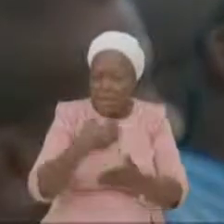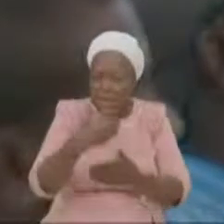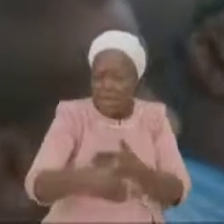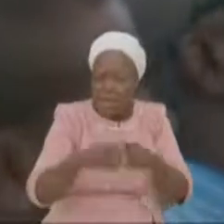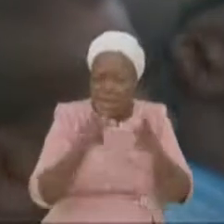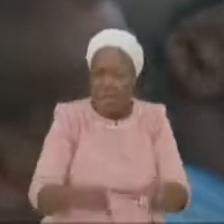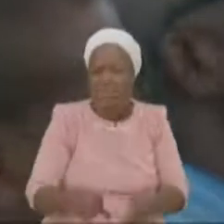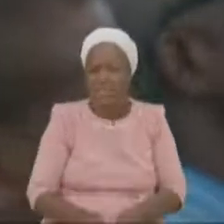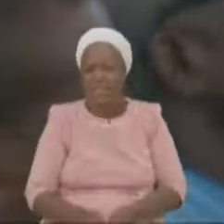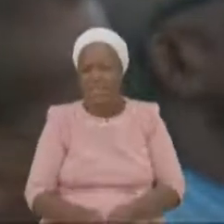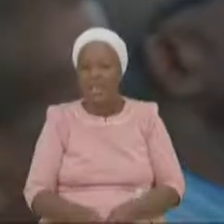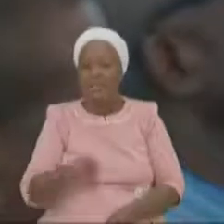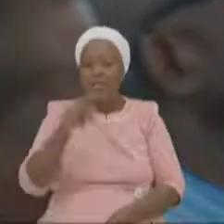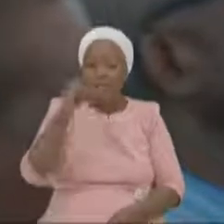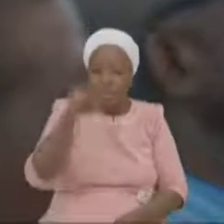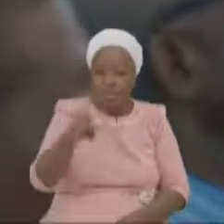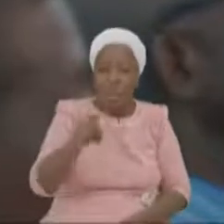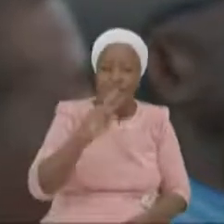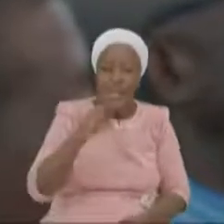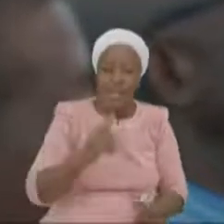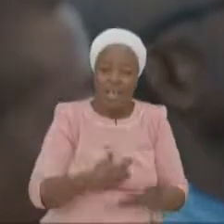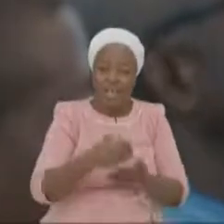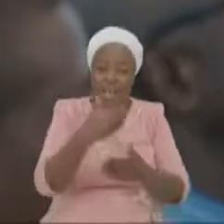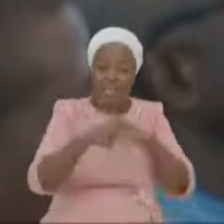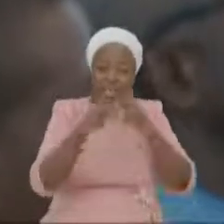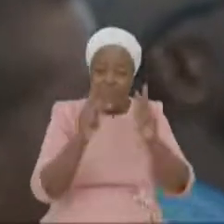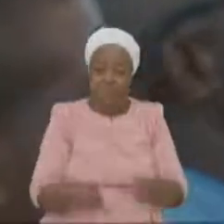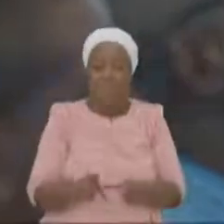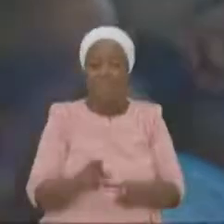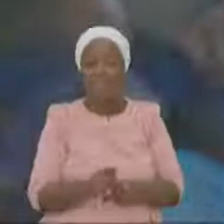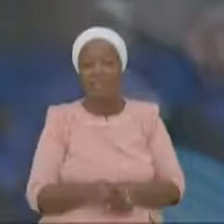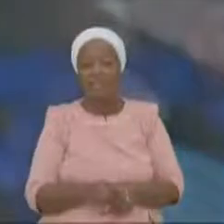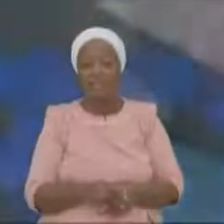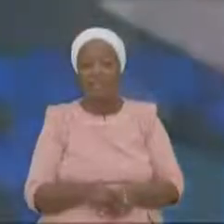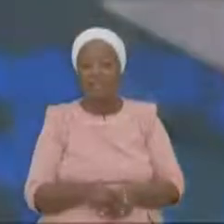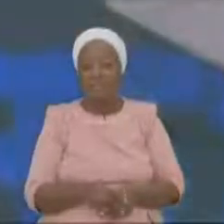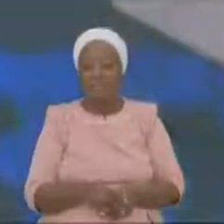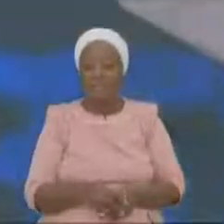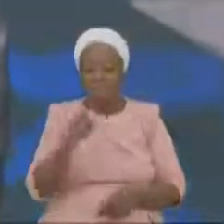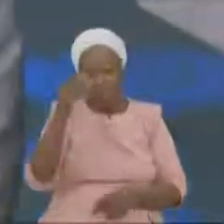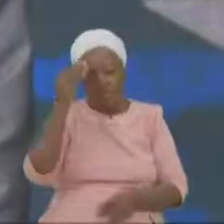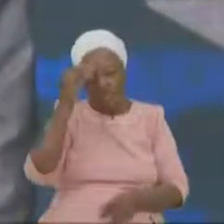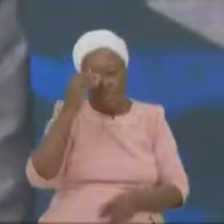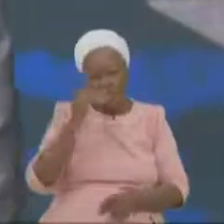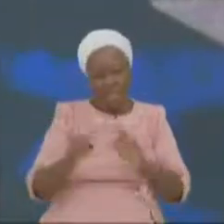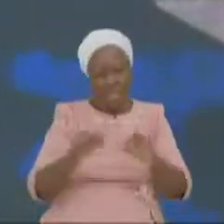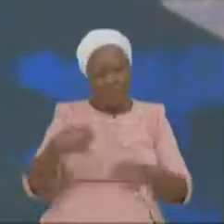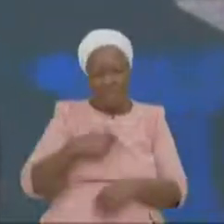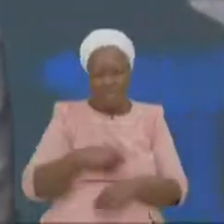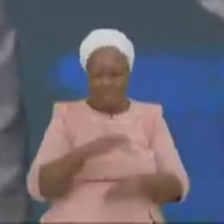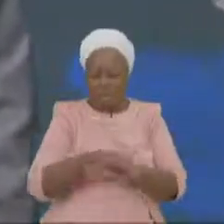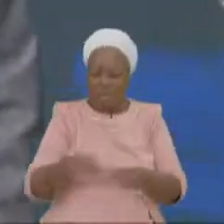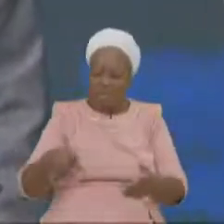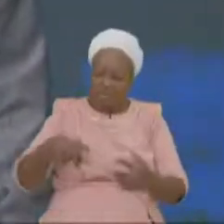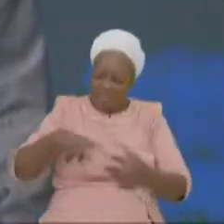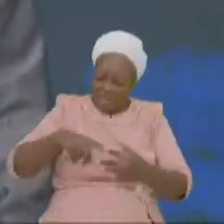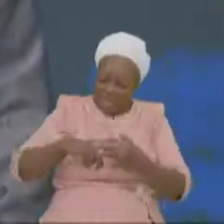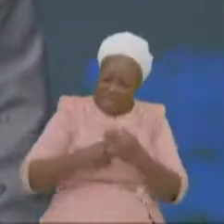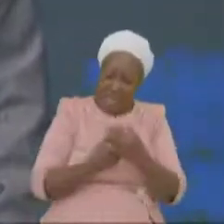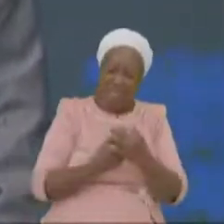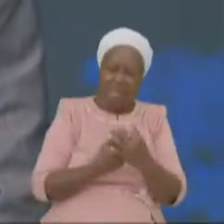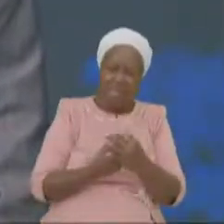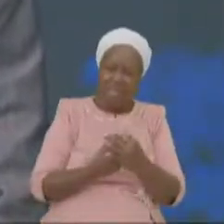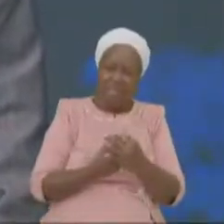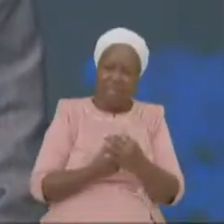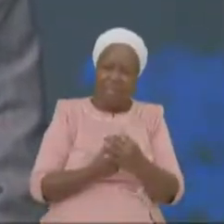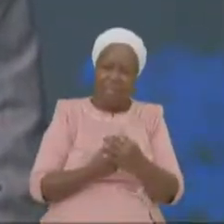I said you are next on the line. You know, if we don't start,